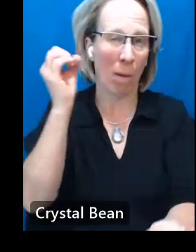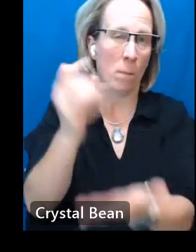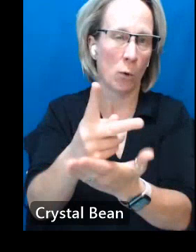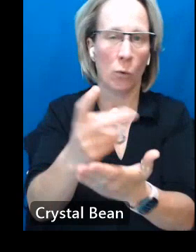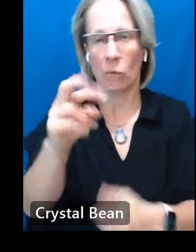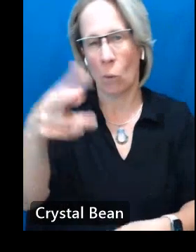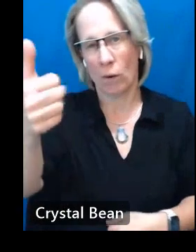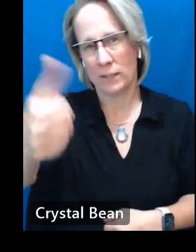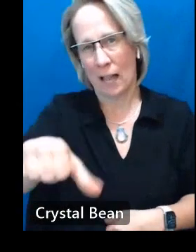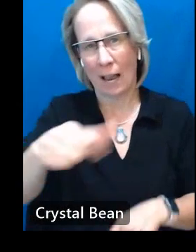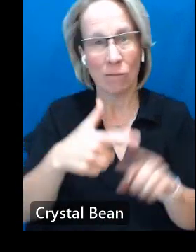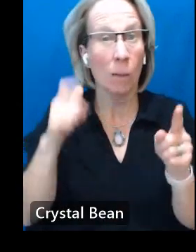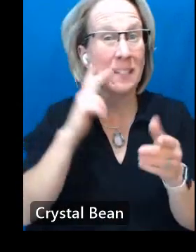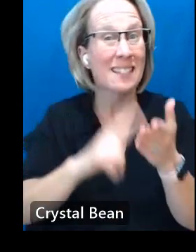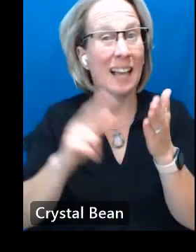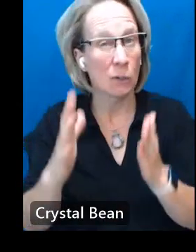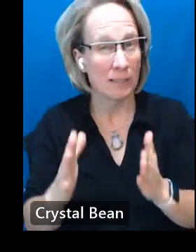our secretary.